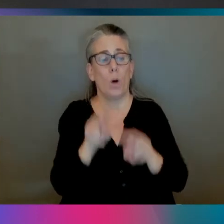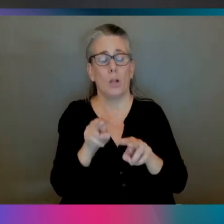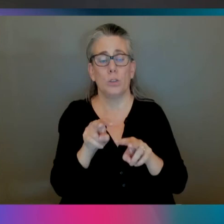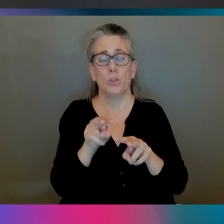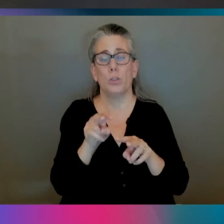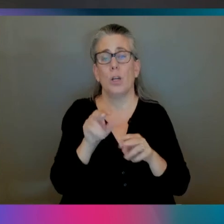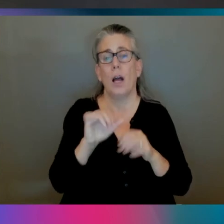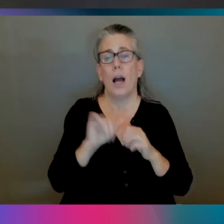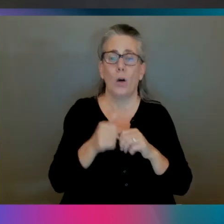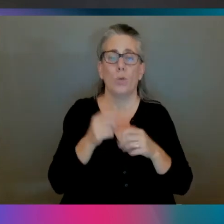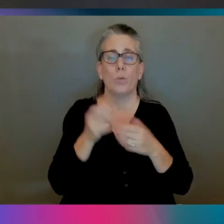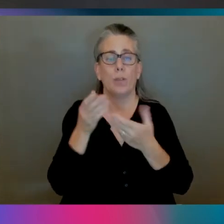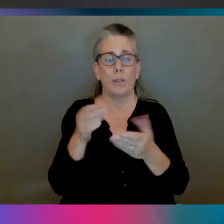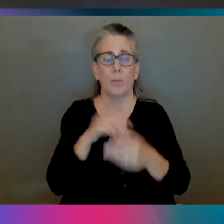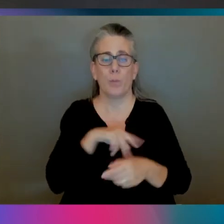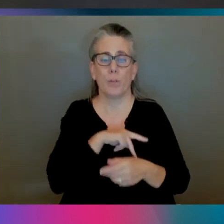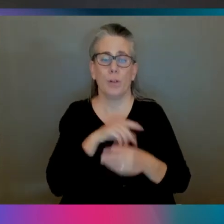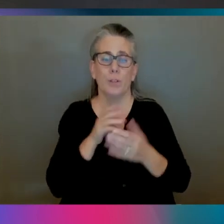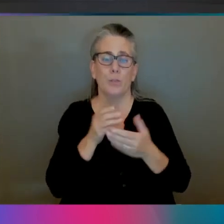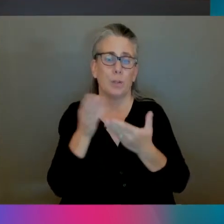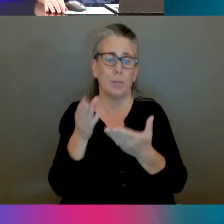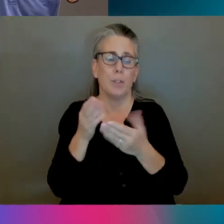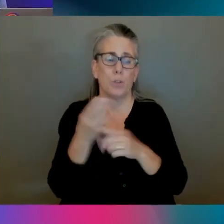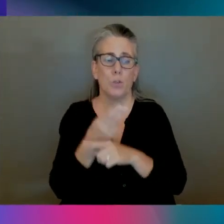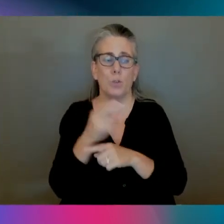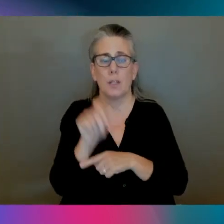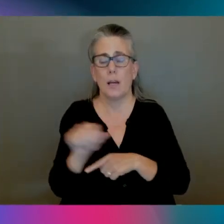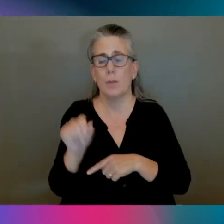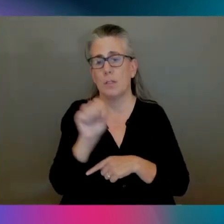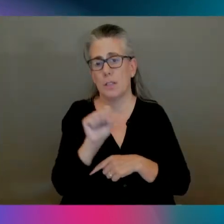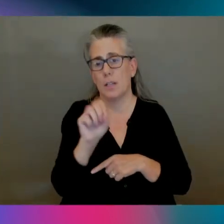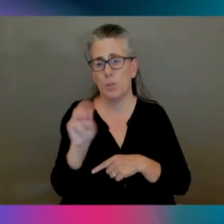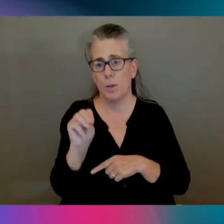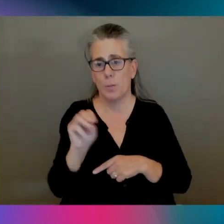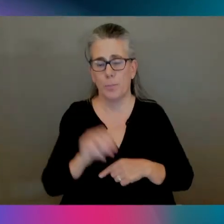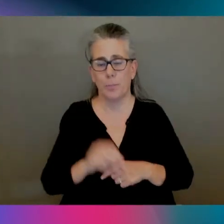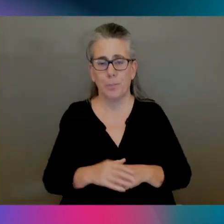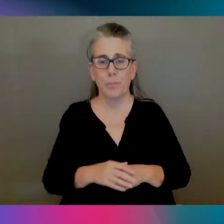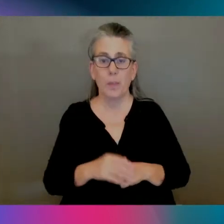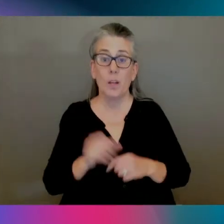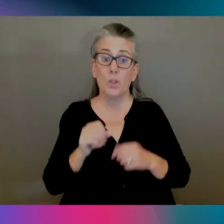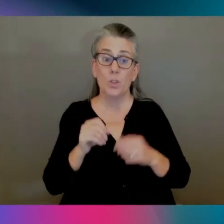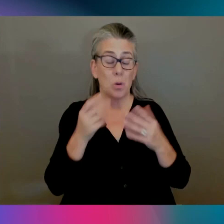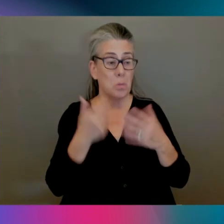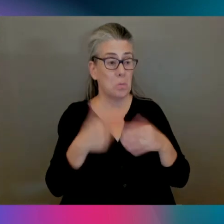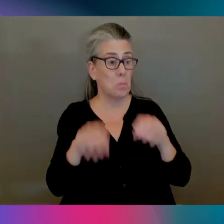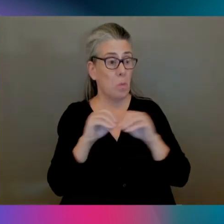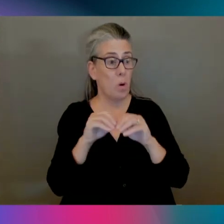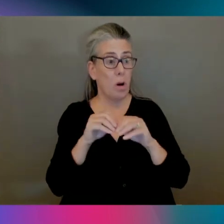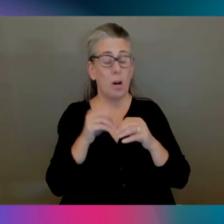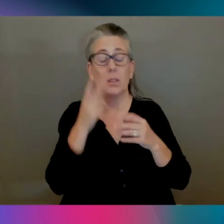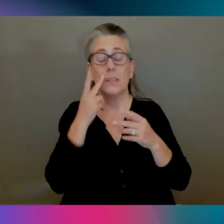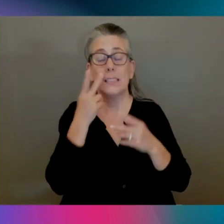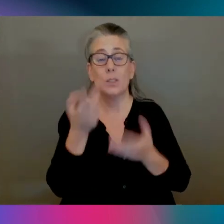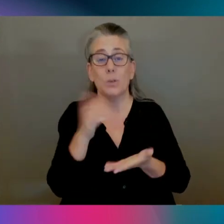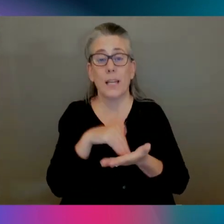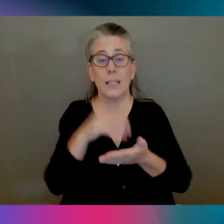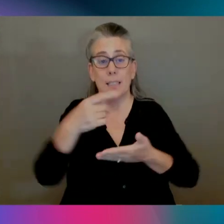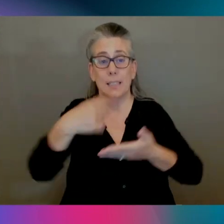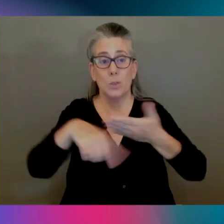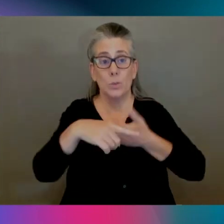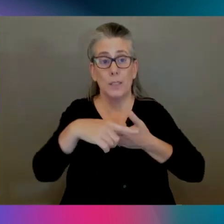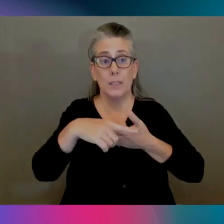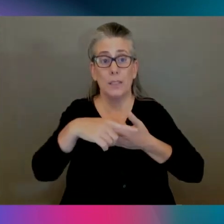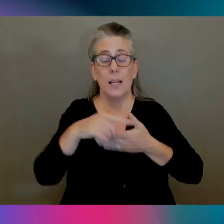up and talk about? Nothing other than to say tune in next week, and we'll have a lot of fun. Tune in next week for